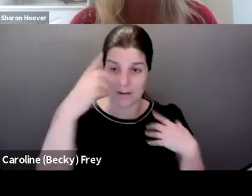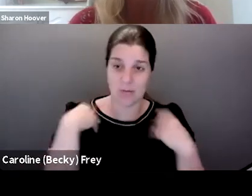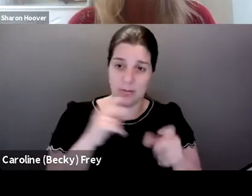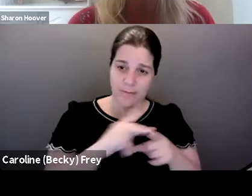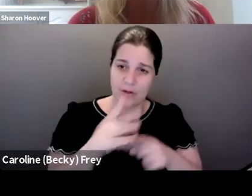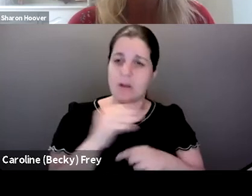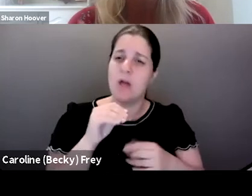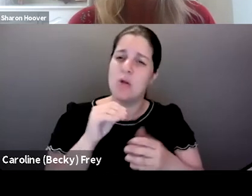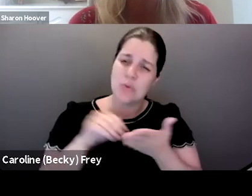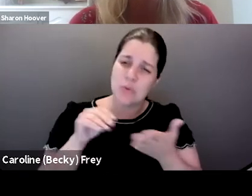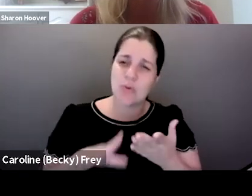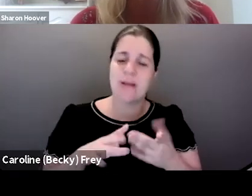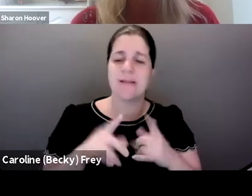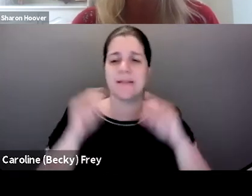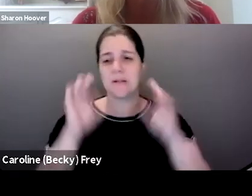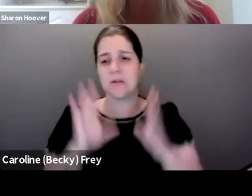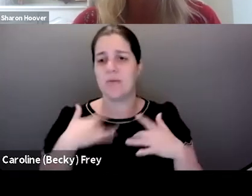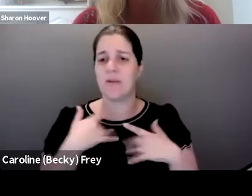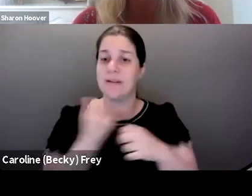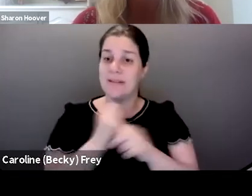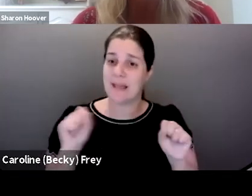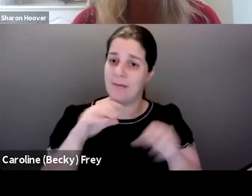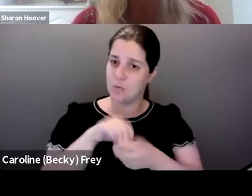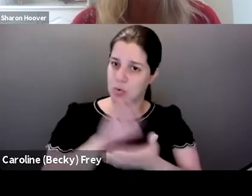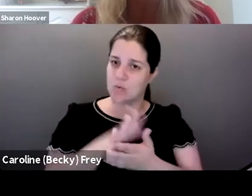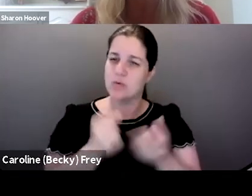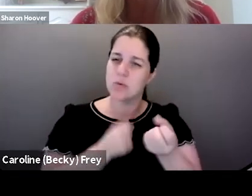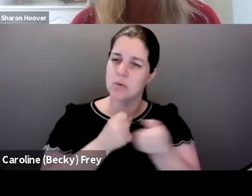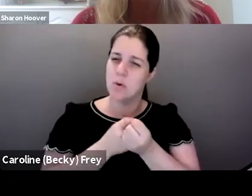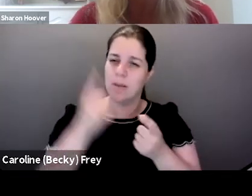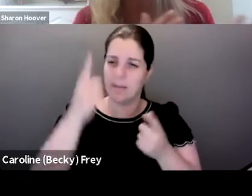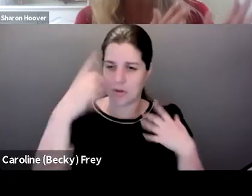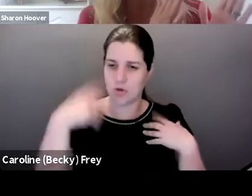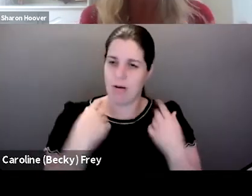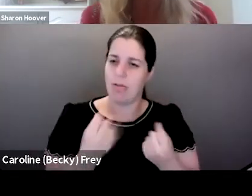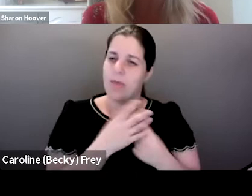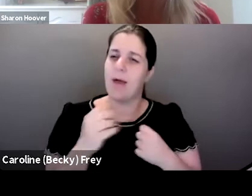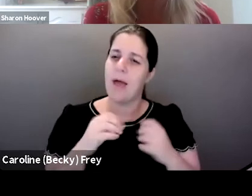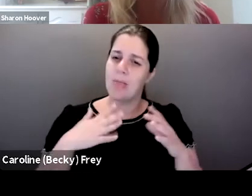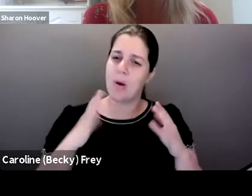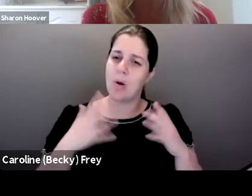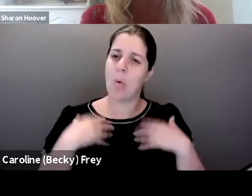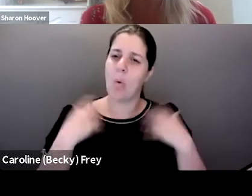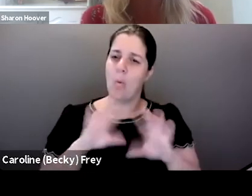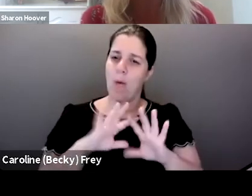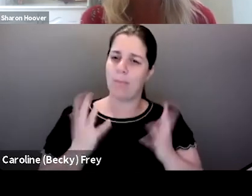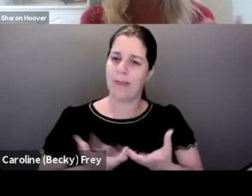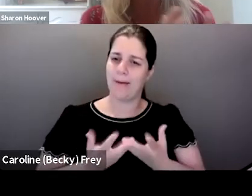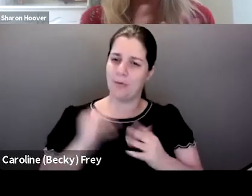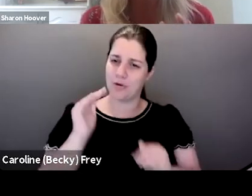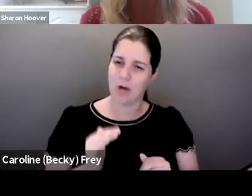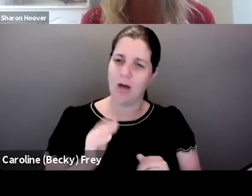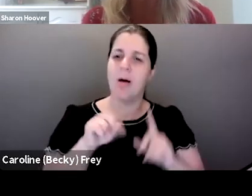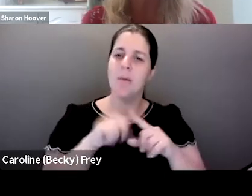in schools and to support their behavioral health and well-being, we must not only put mental health supports and services in place,